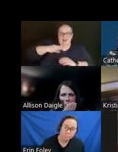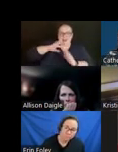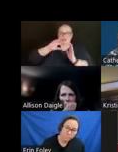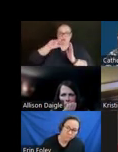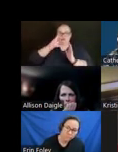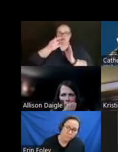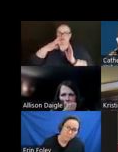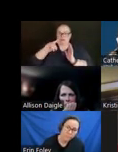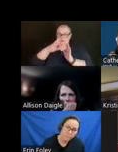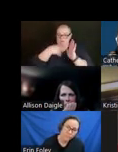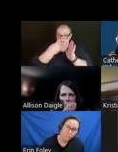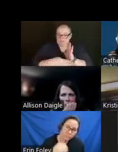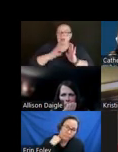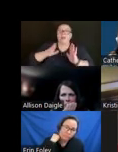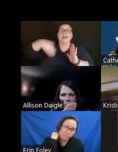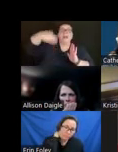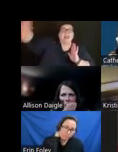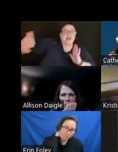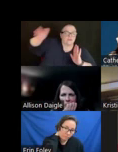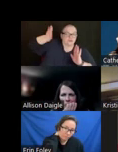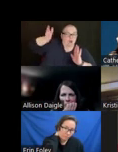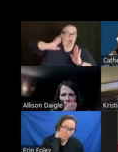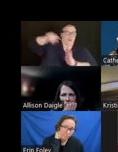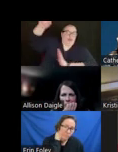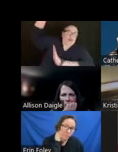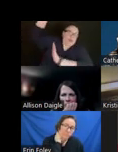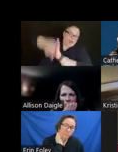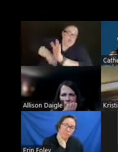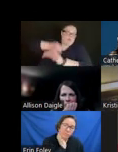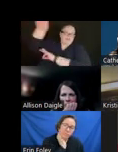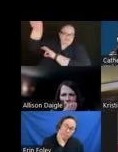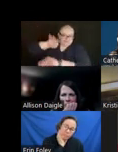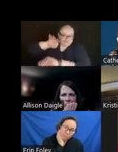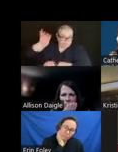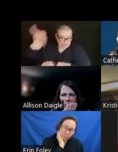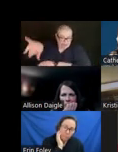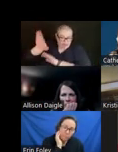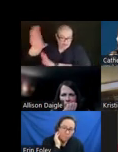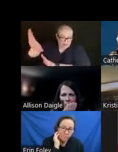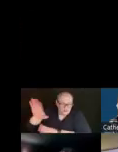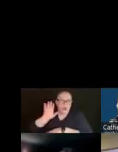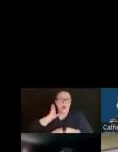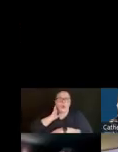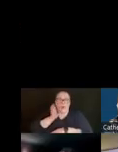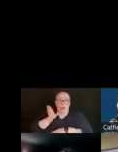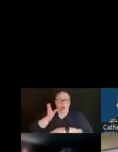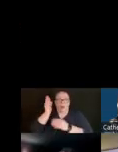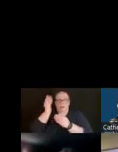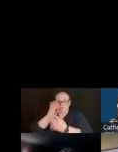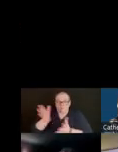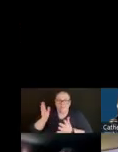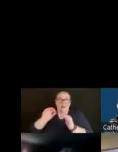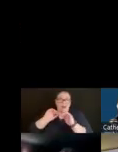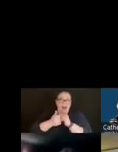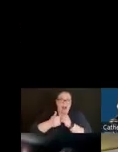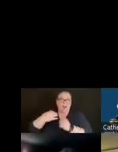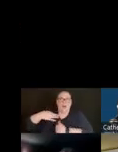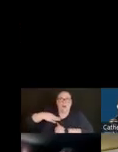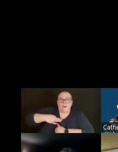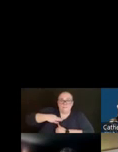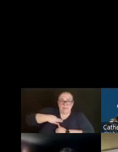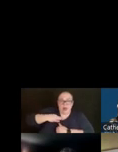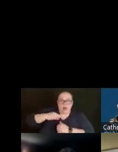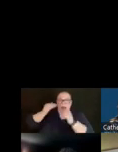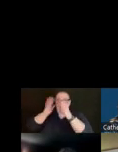talk. And we have detailed information on how to apply for housing at our 18 Section